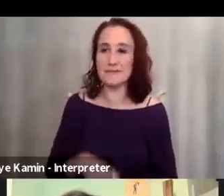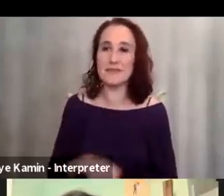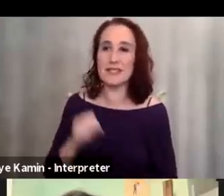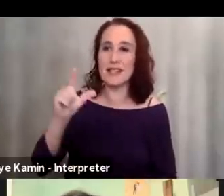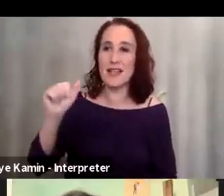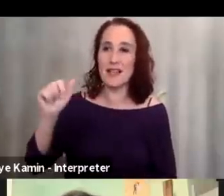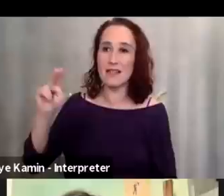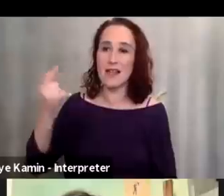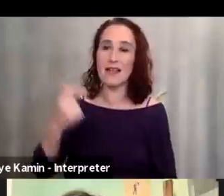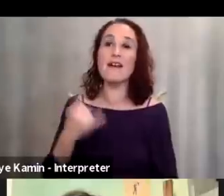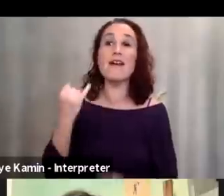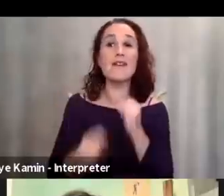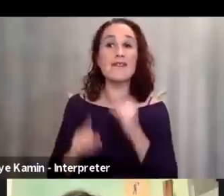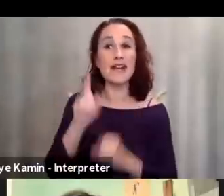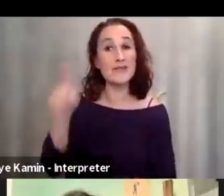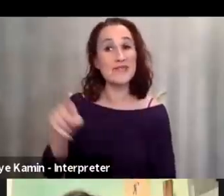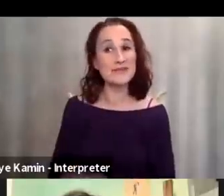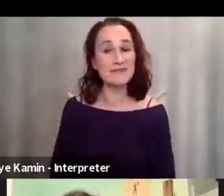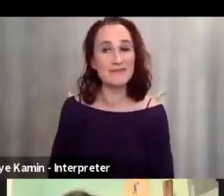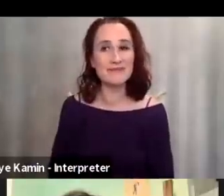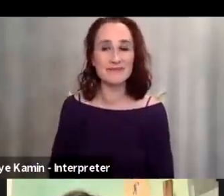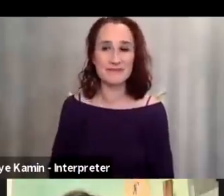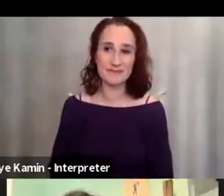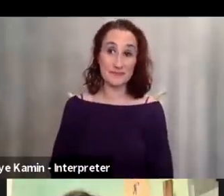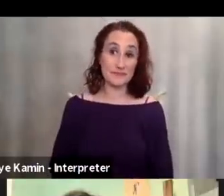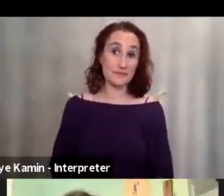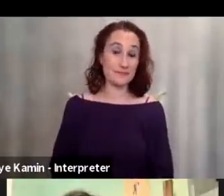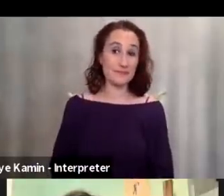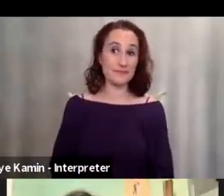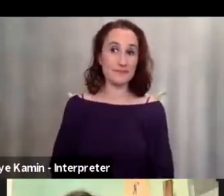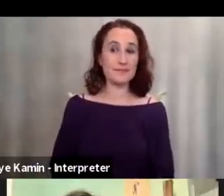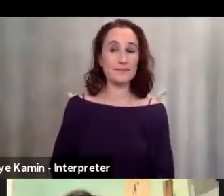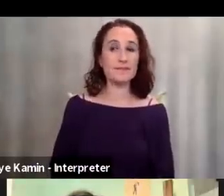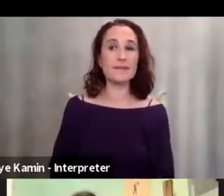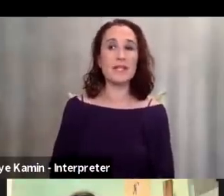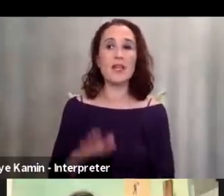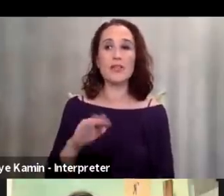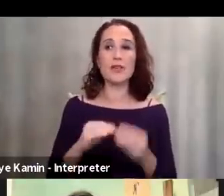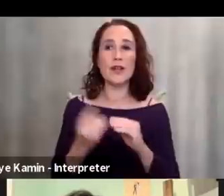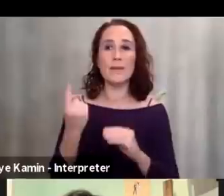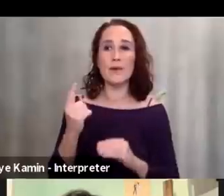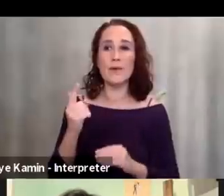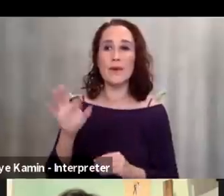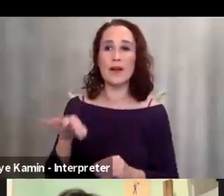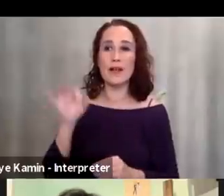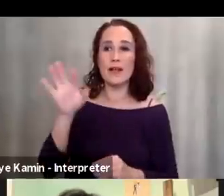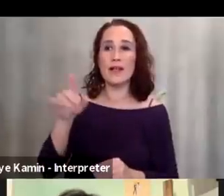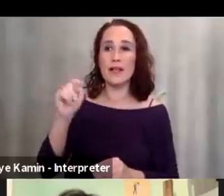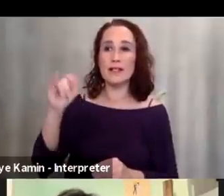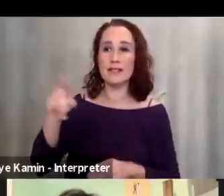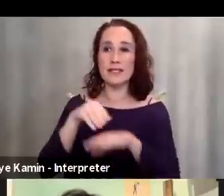awesome. Okay, for our final question, I was wondering if you all would share your number one tip for someone